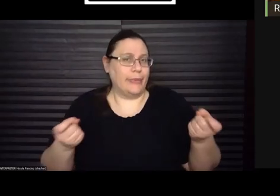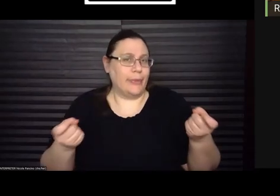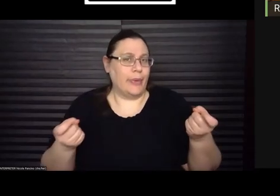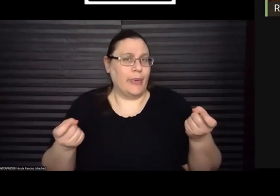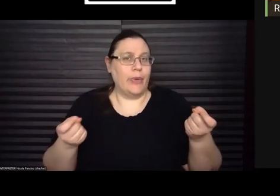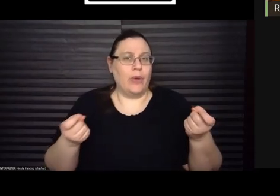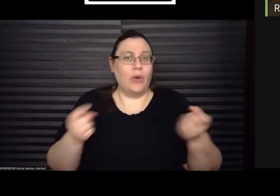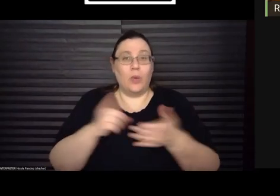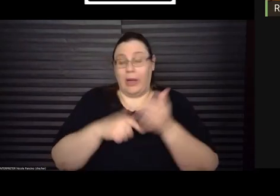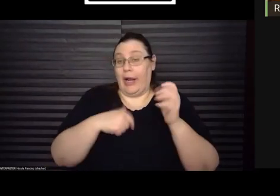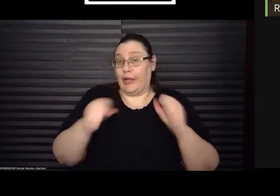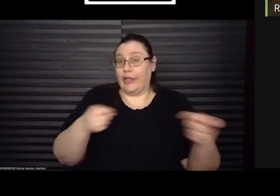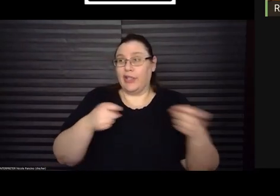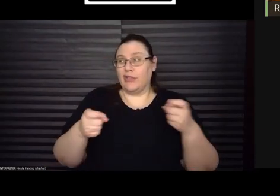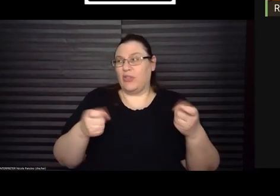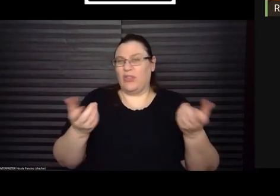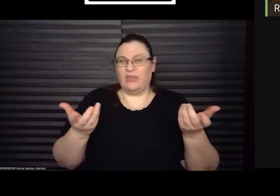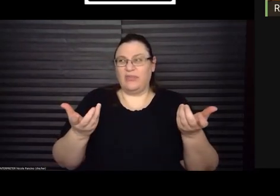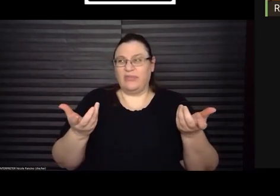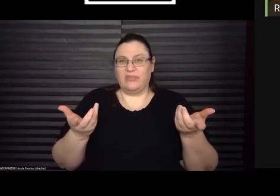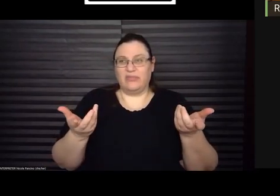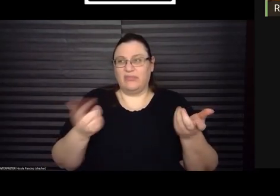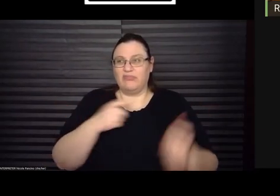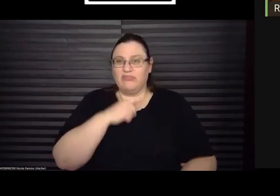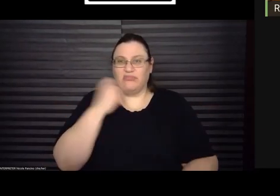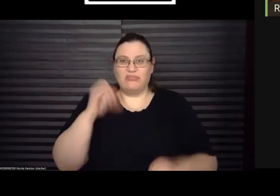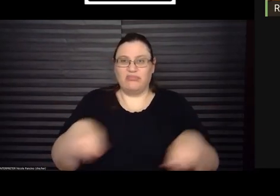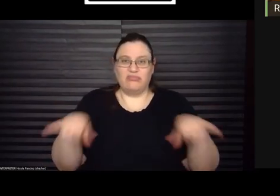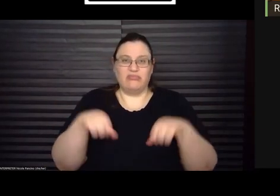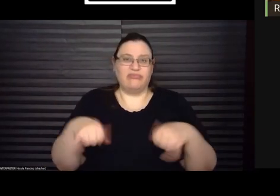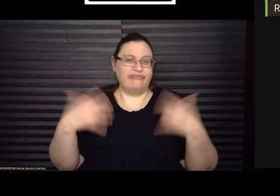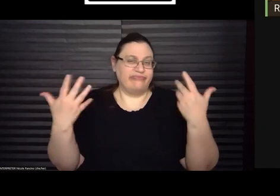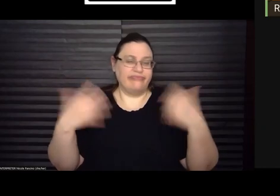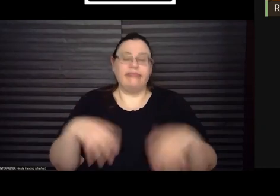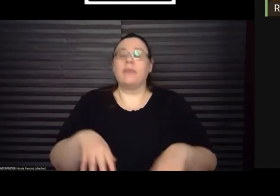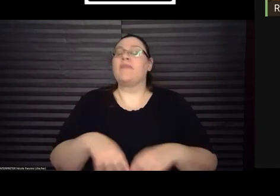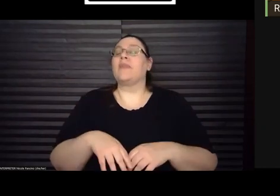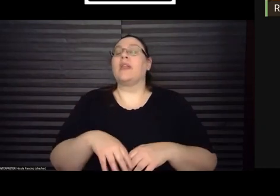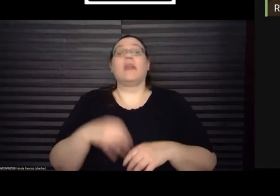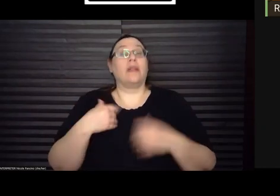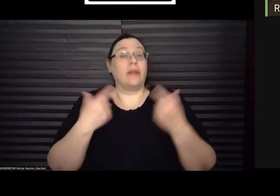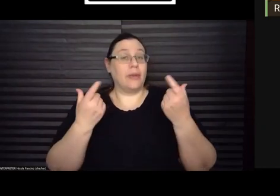because, mm-hmm. you know, what I could control was getting kind of tiresome to me.